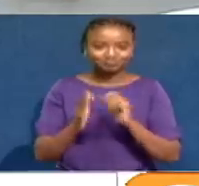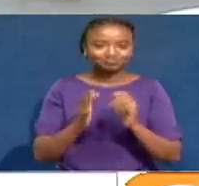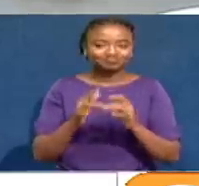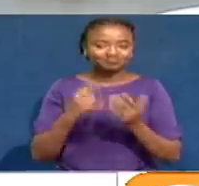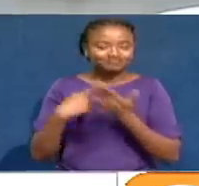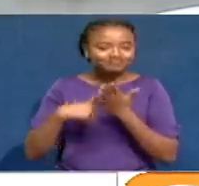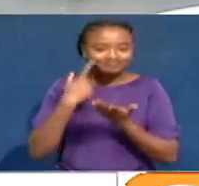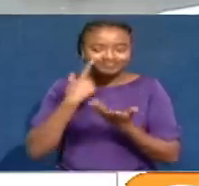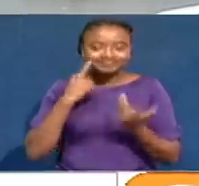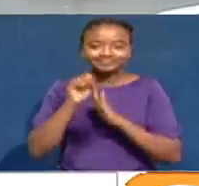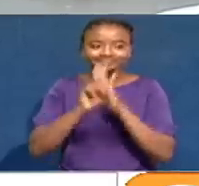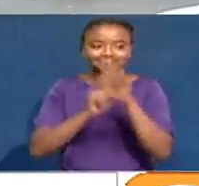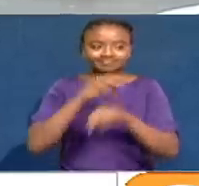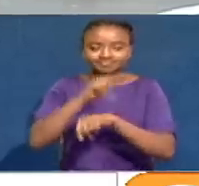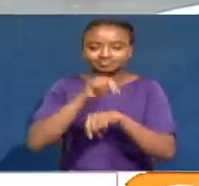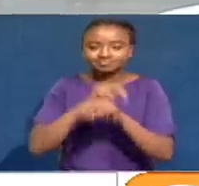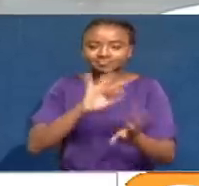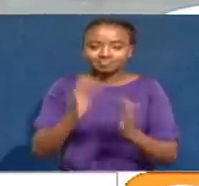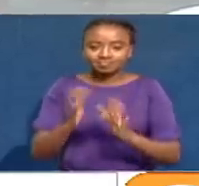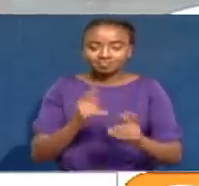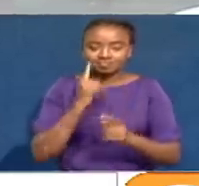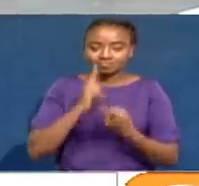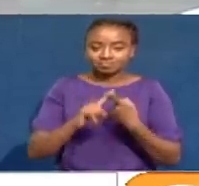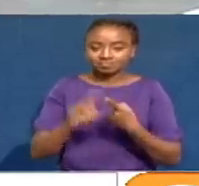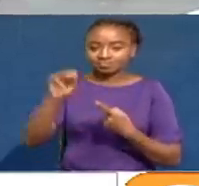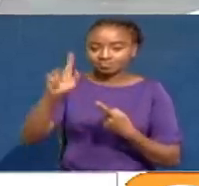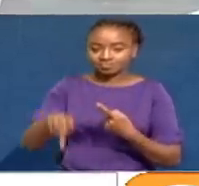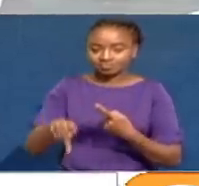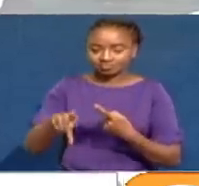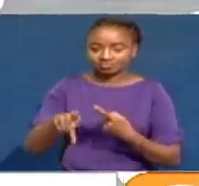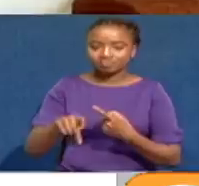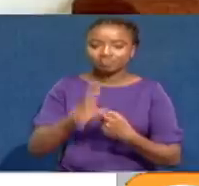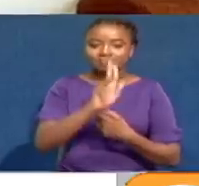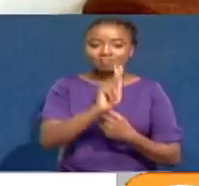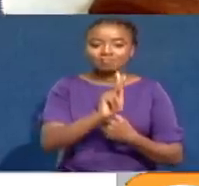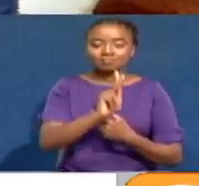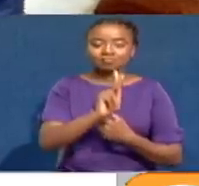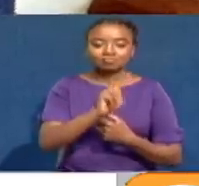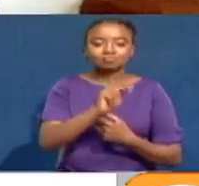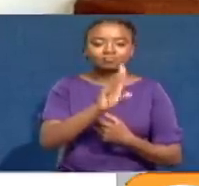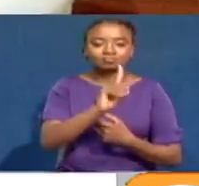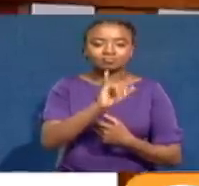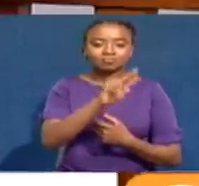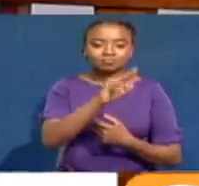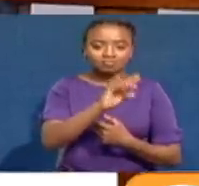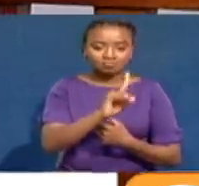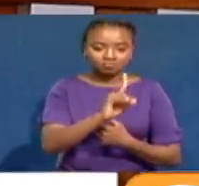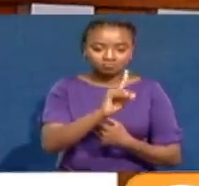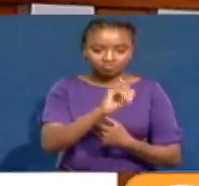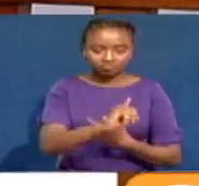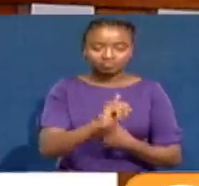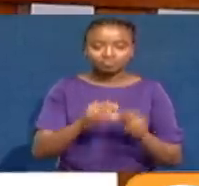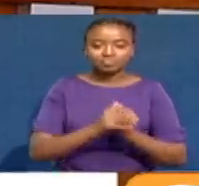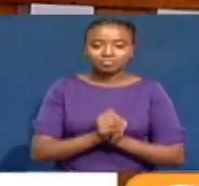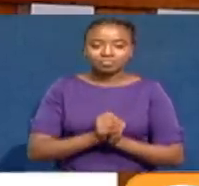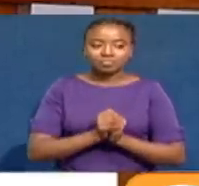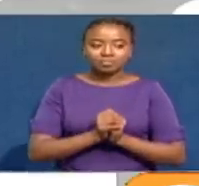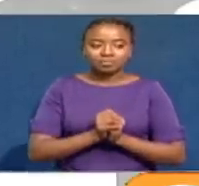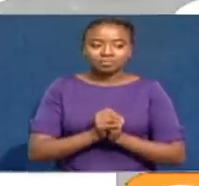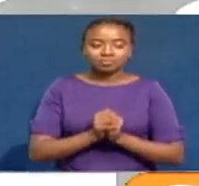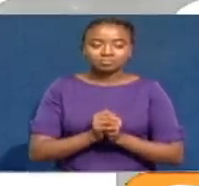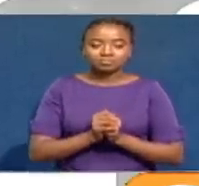about the state of our nation. Kiharo Member of Parliament Didi Nyoro's in the house, as is Igembe North Member of Parliament Maoka Maore. We're